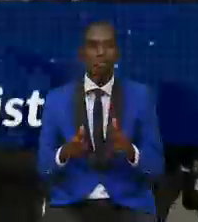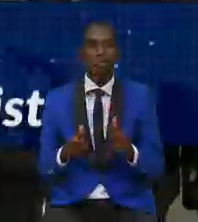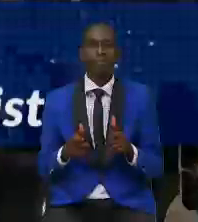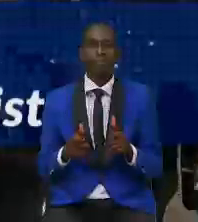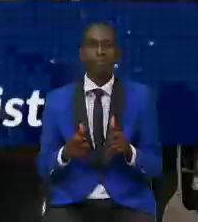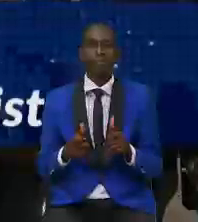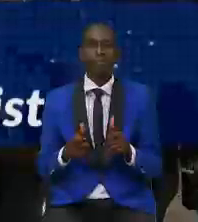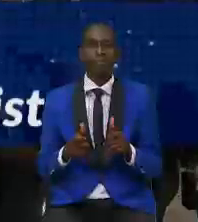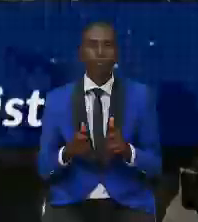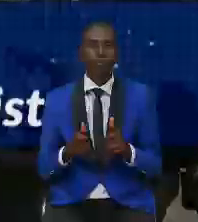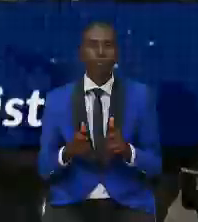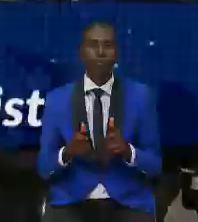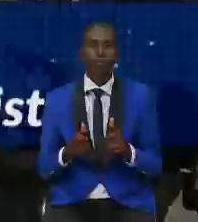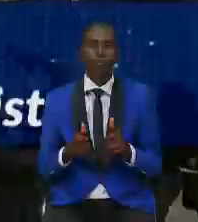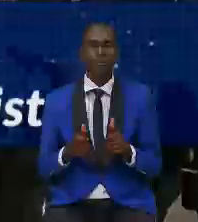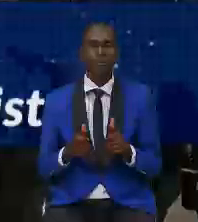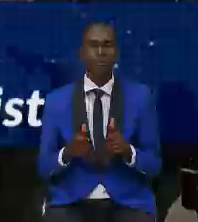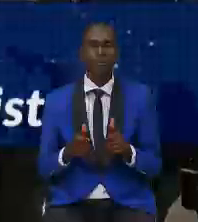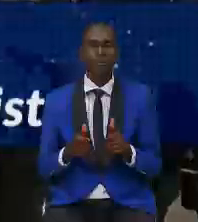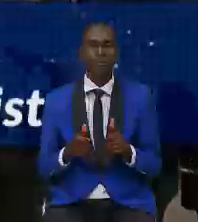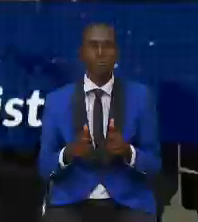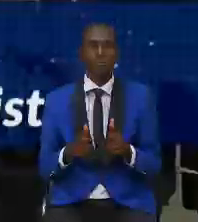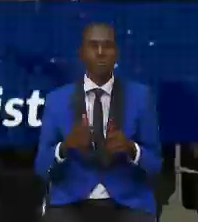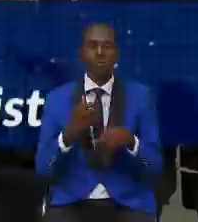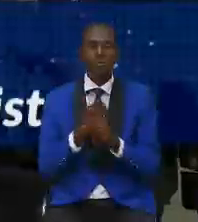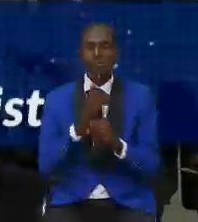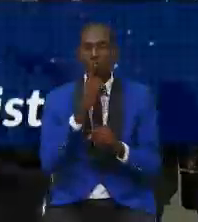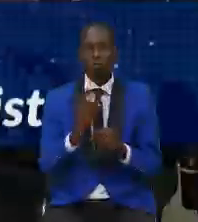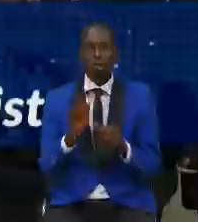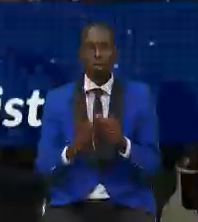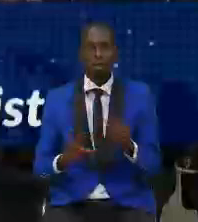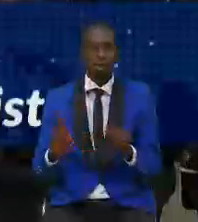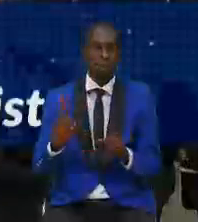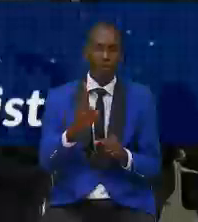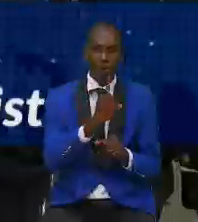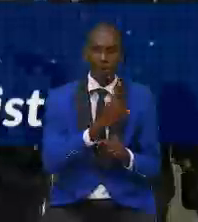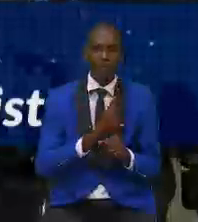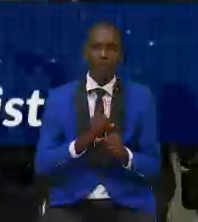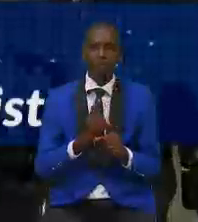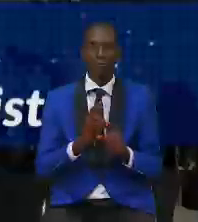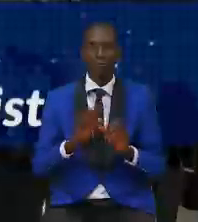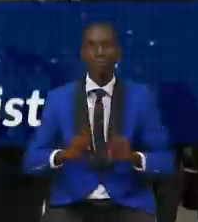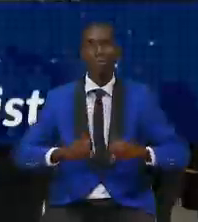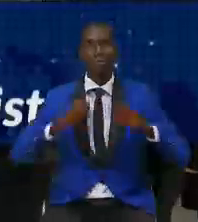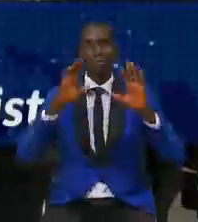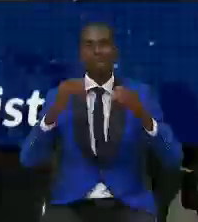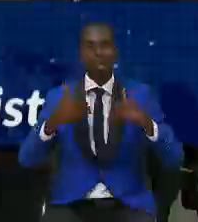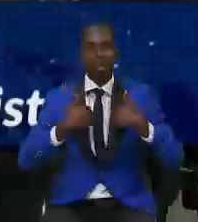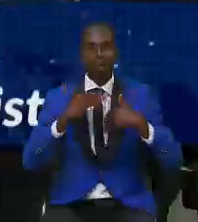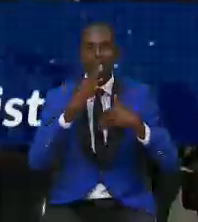Counselors, let's be fast, and as you are true, you can return. On your way, check up and see those who might still need to be attended to.